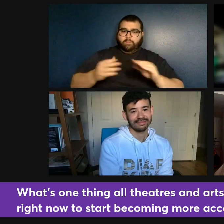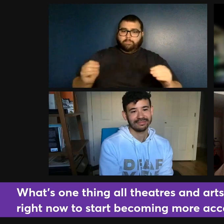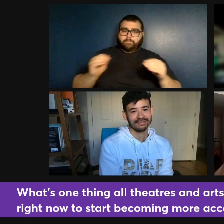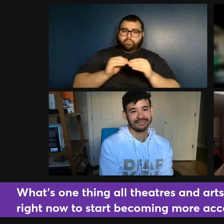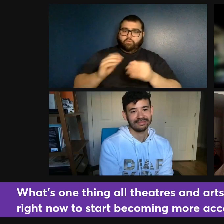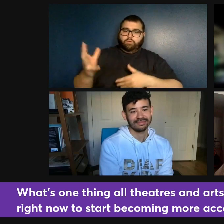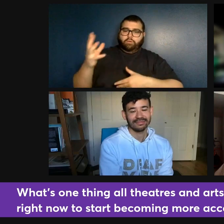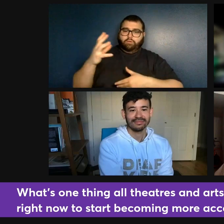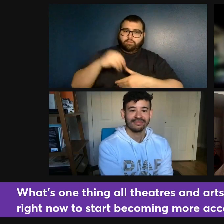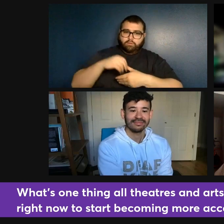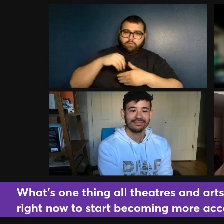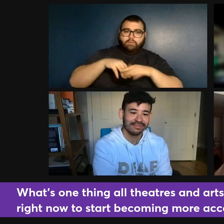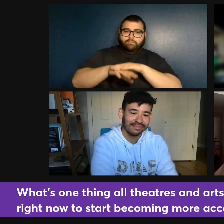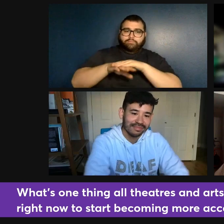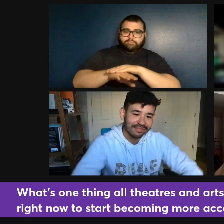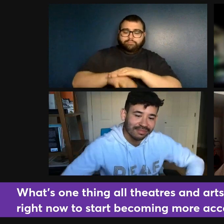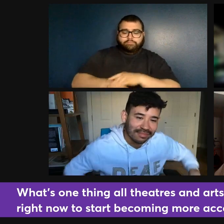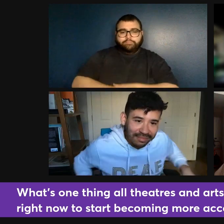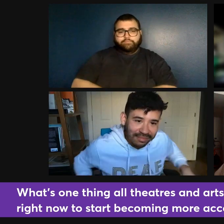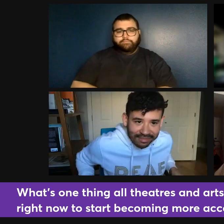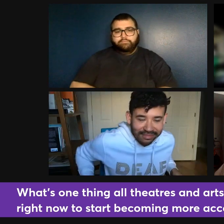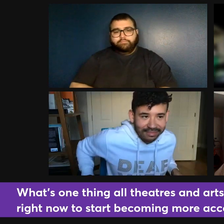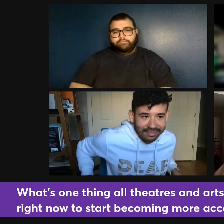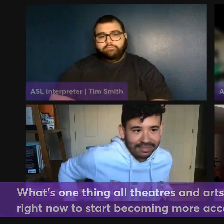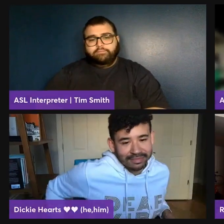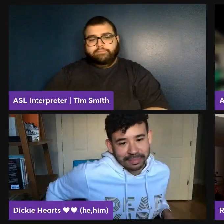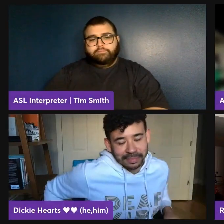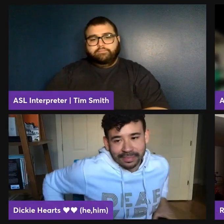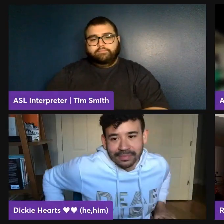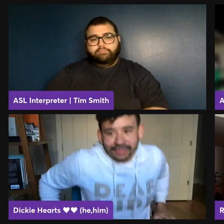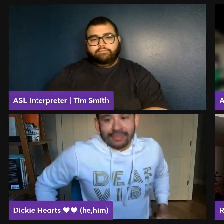start becoming more accessible and inclusive?